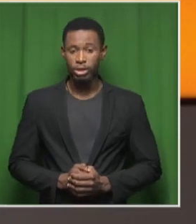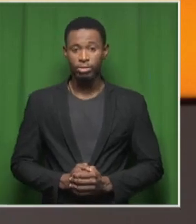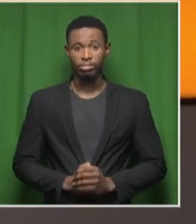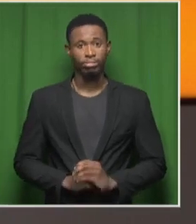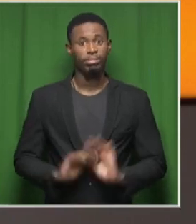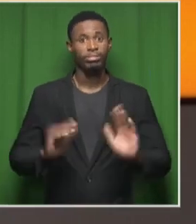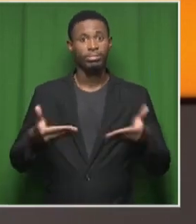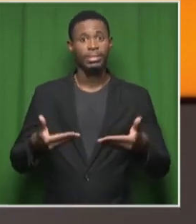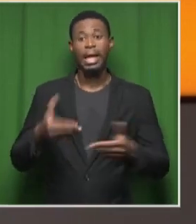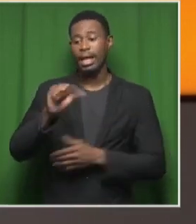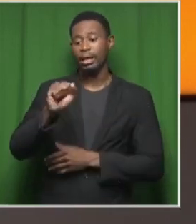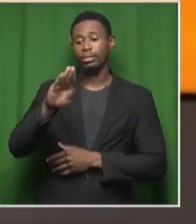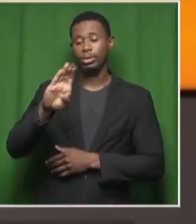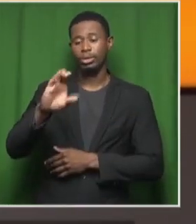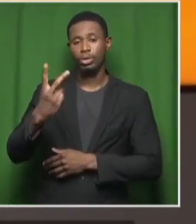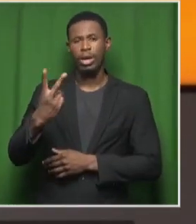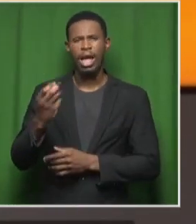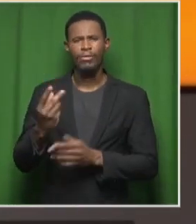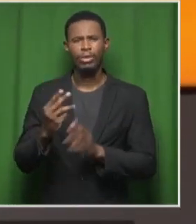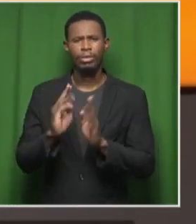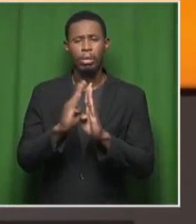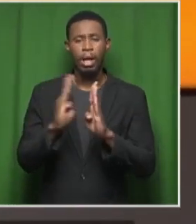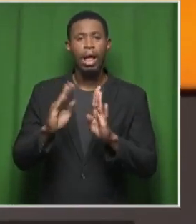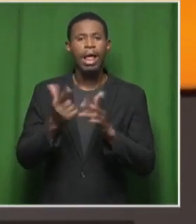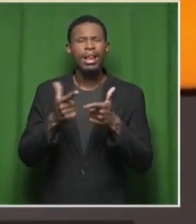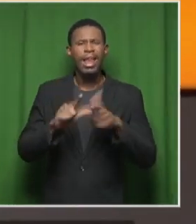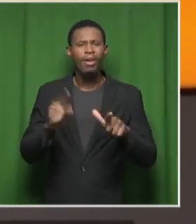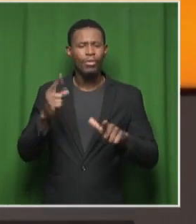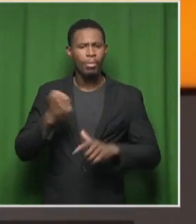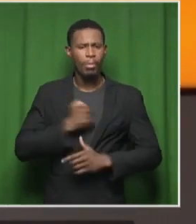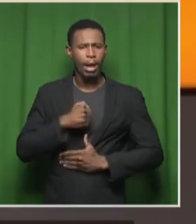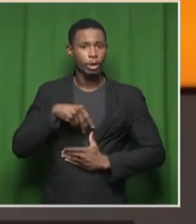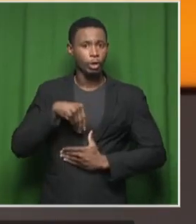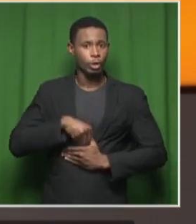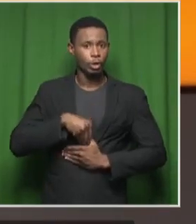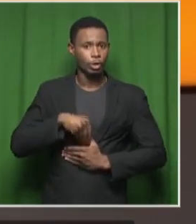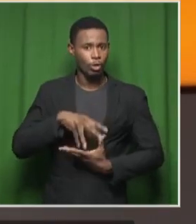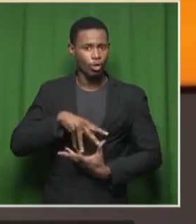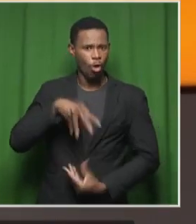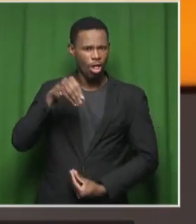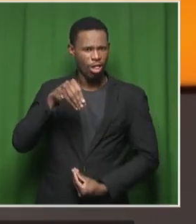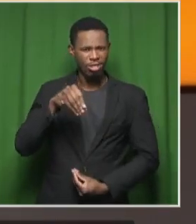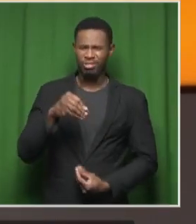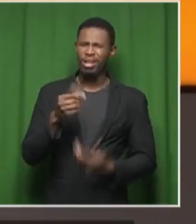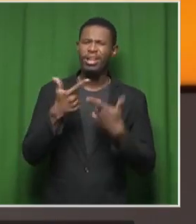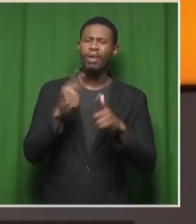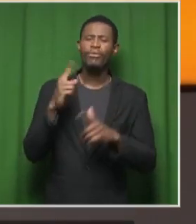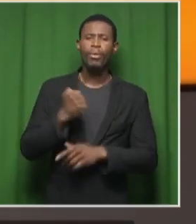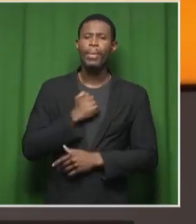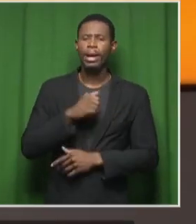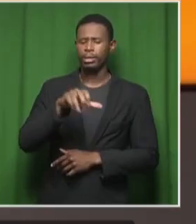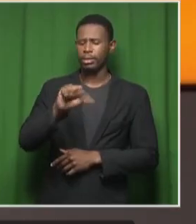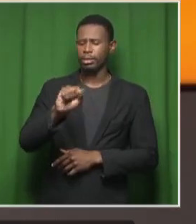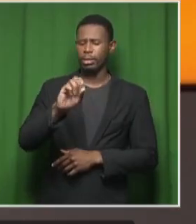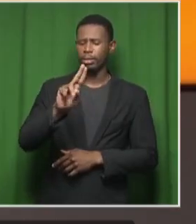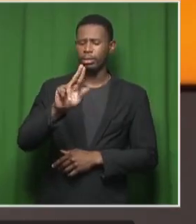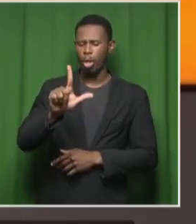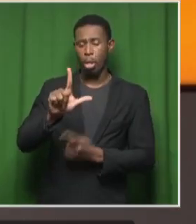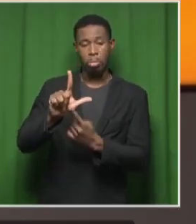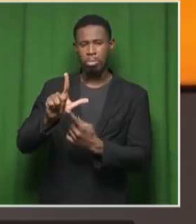SABC2 has a documentary coming up called Language of My Soul on the 29th of September. Language of My Soul is a celebration of an African elder